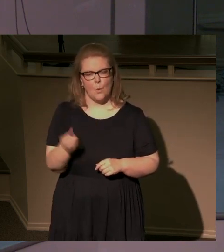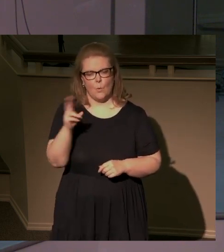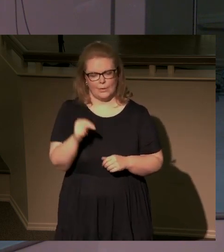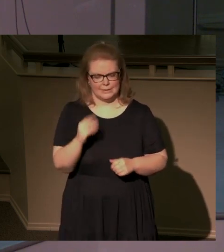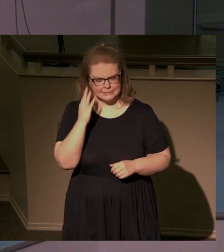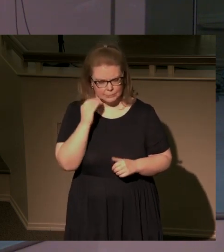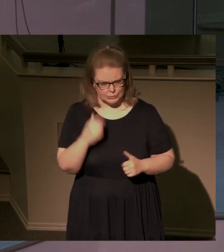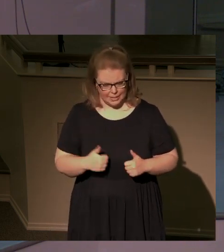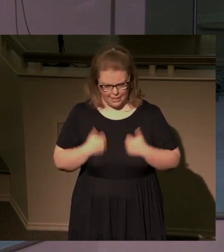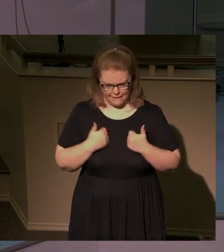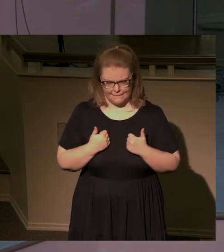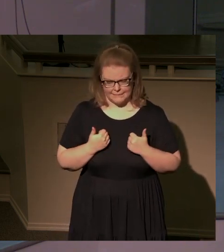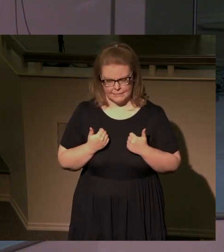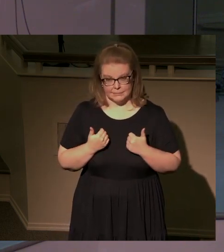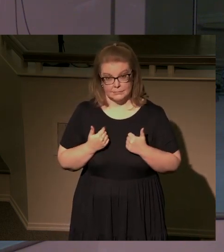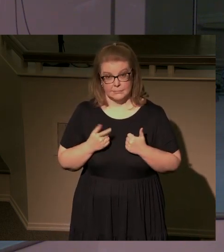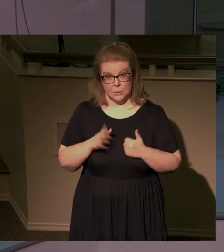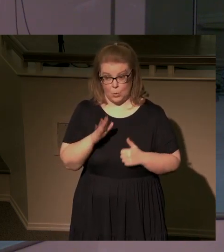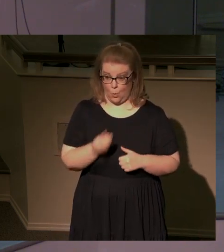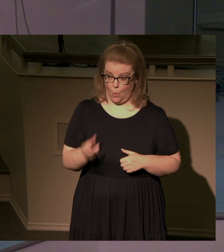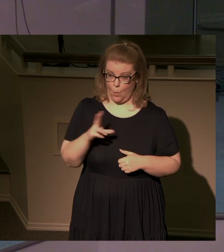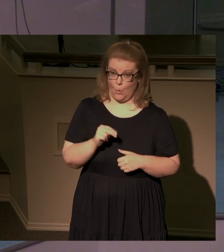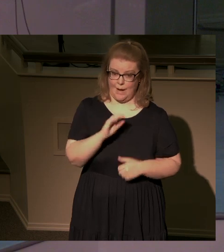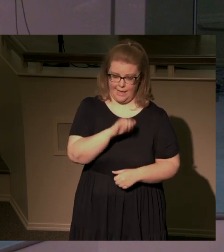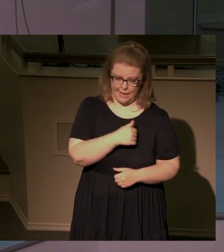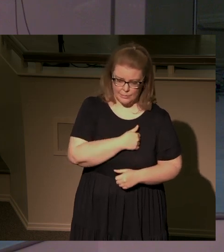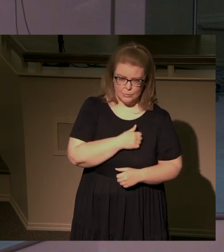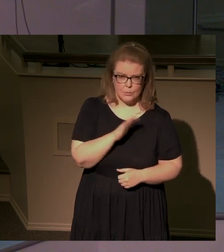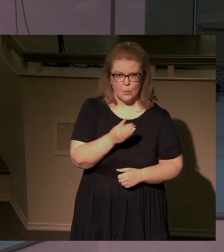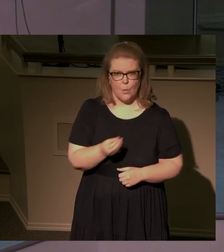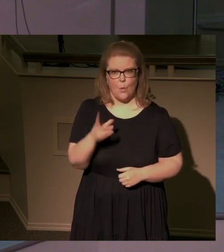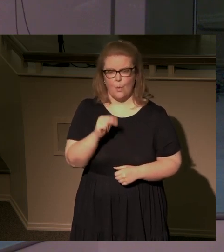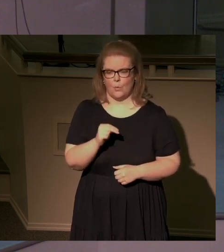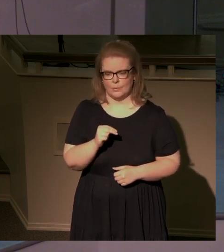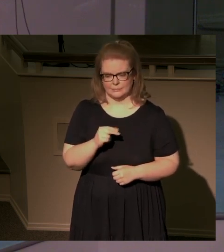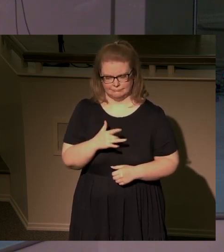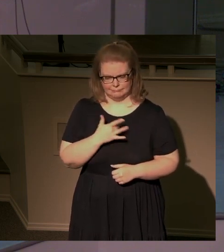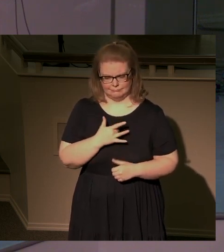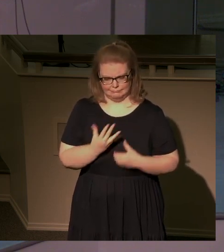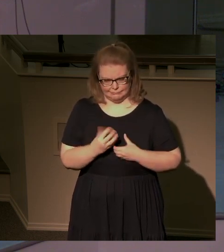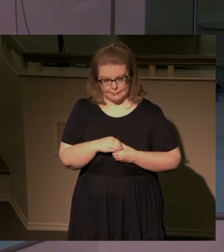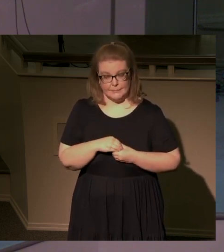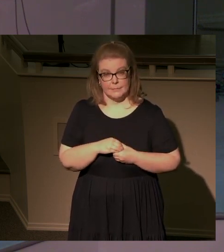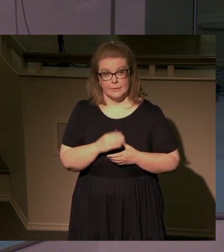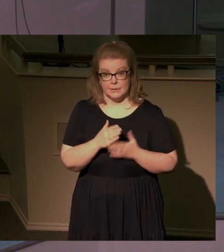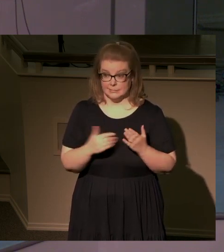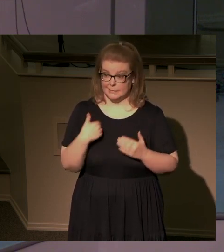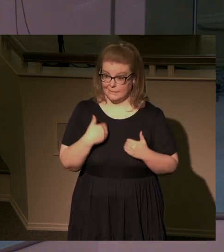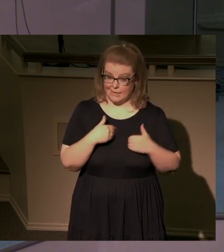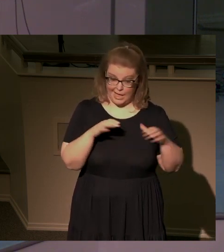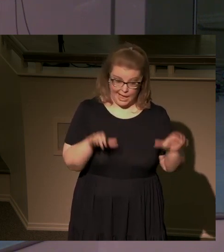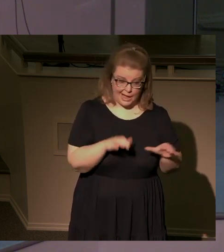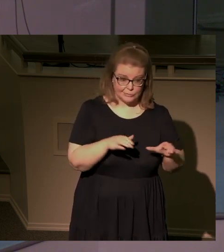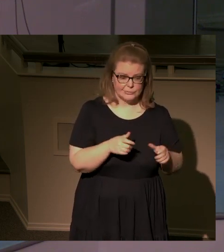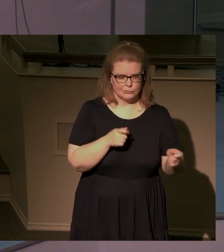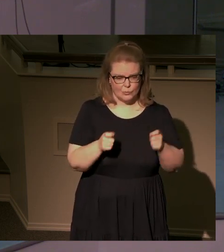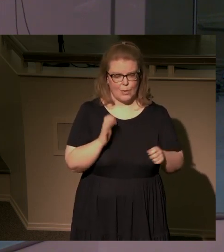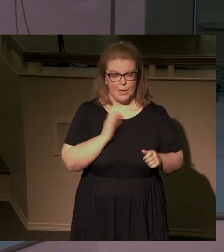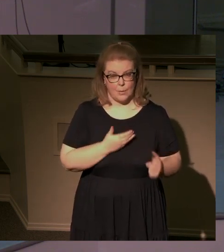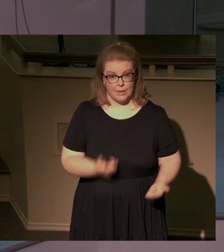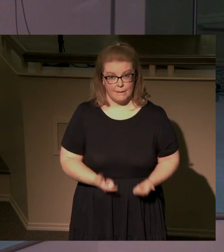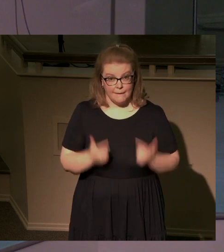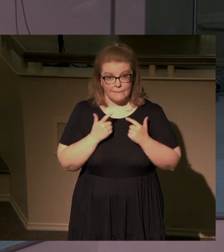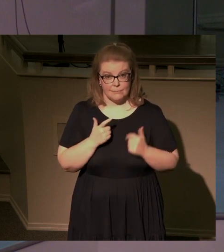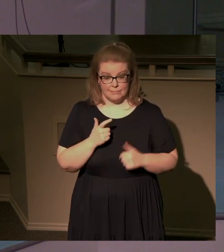not have attitudes and appetites? I mean, some of us have actions that are controlling our life. What about those attitudes and those